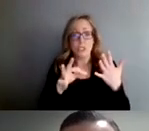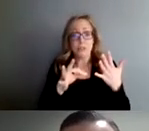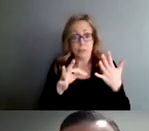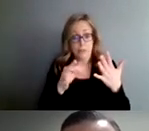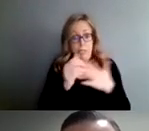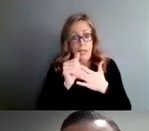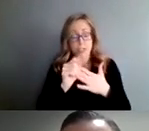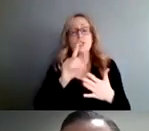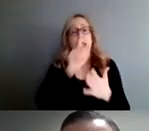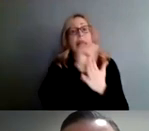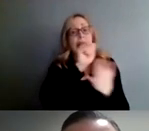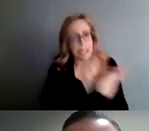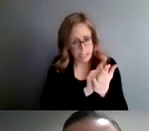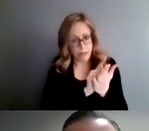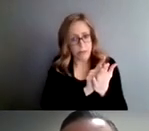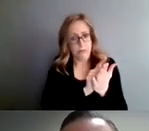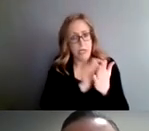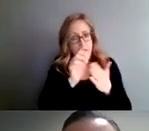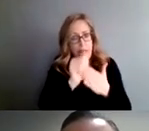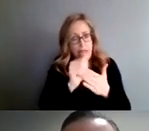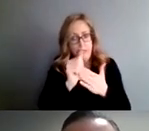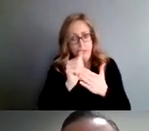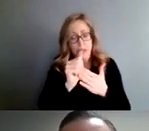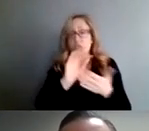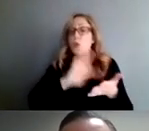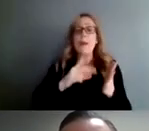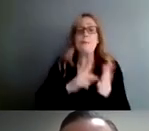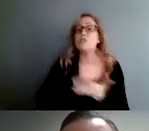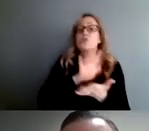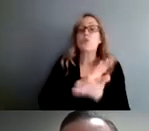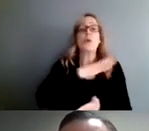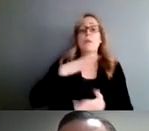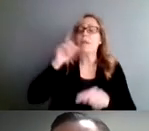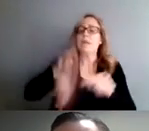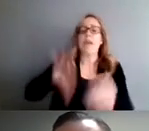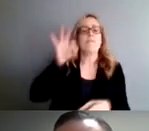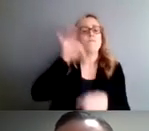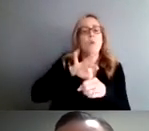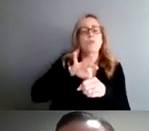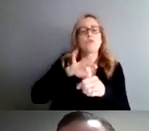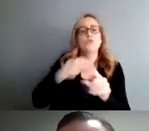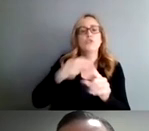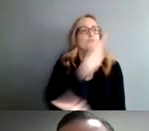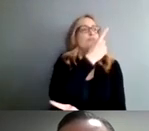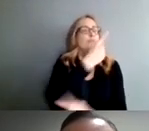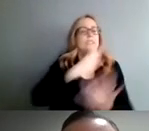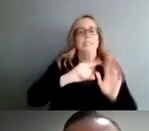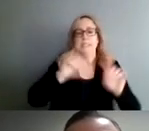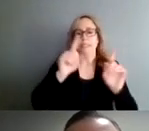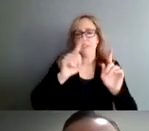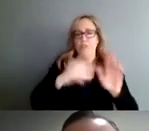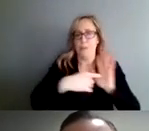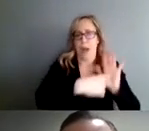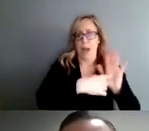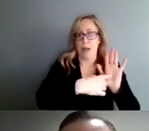regulations. And they're not optional, which means the school committee can't vote to go with a different model. If you recall from back in the